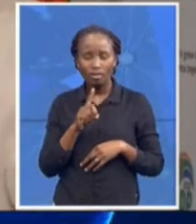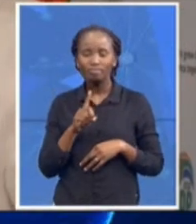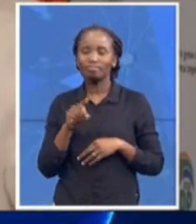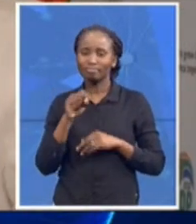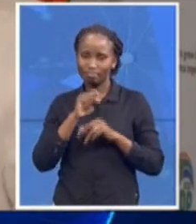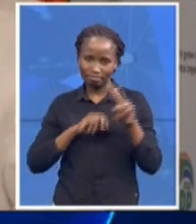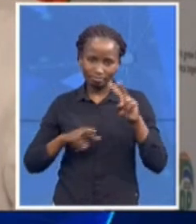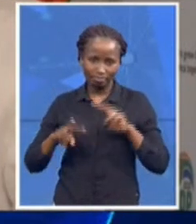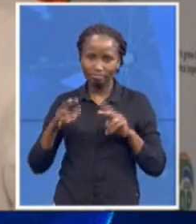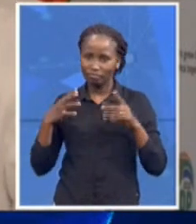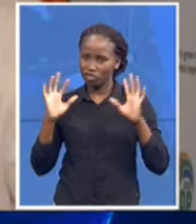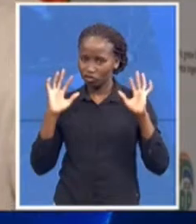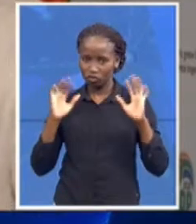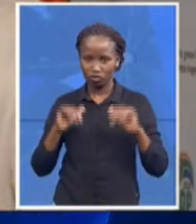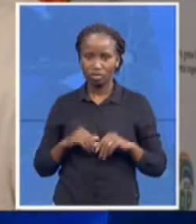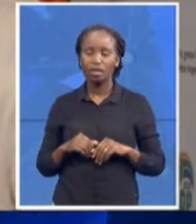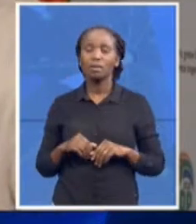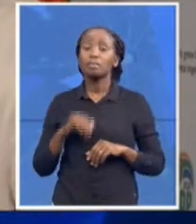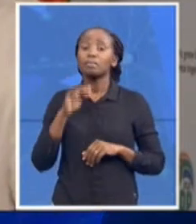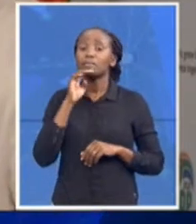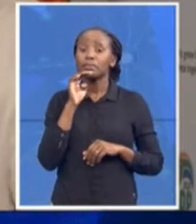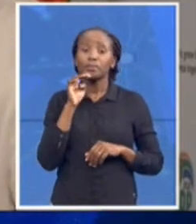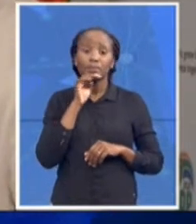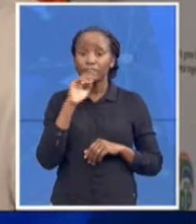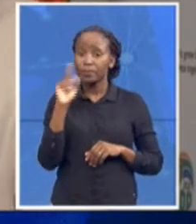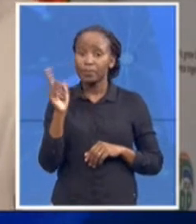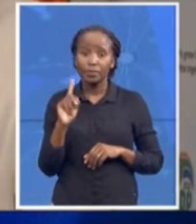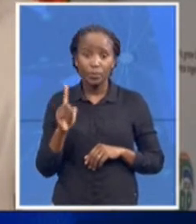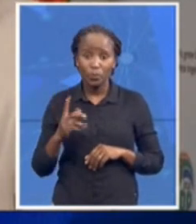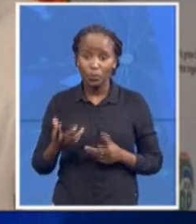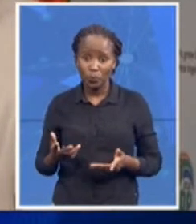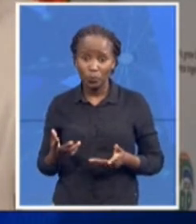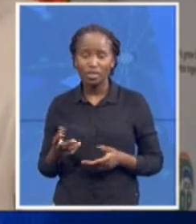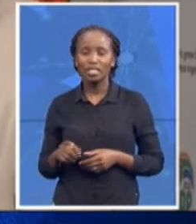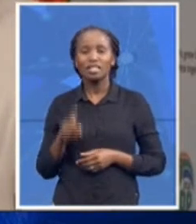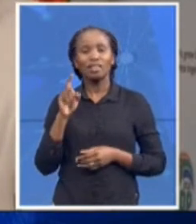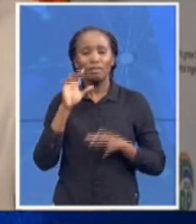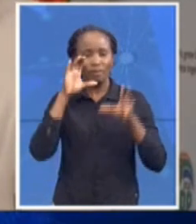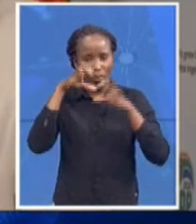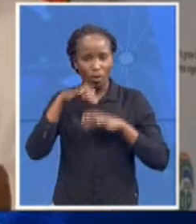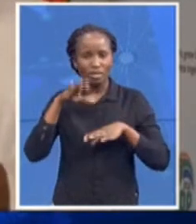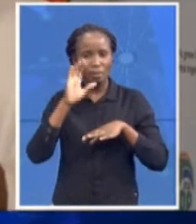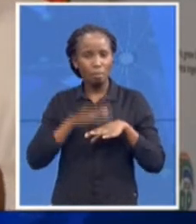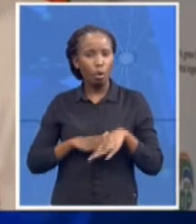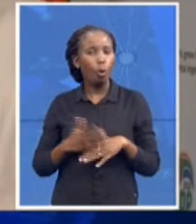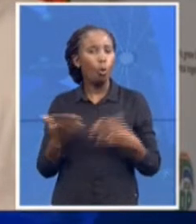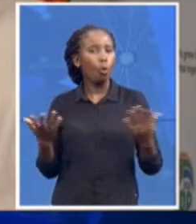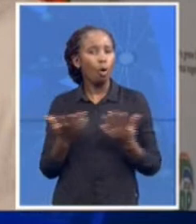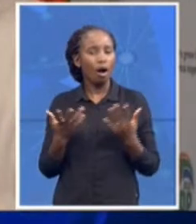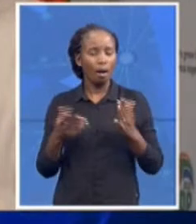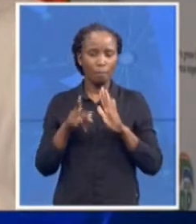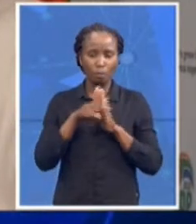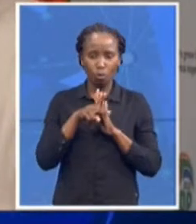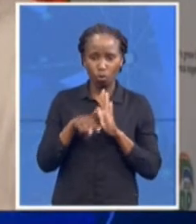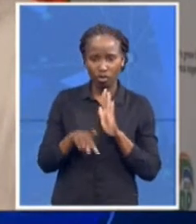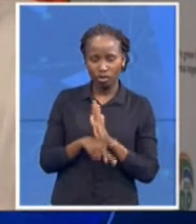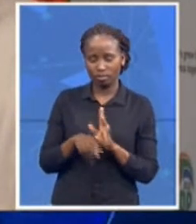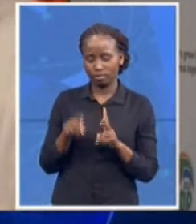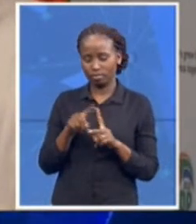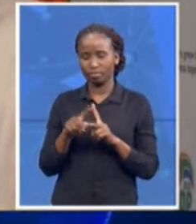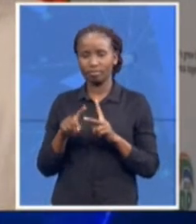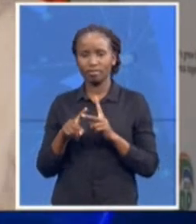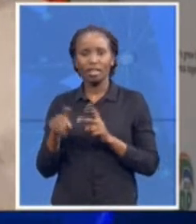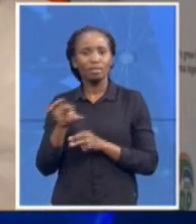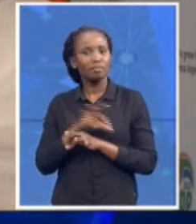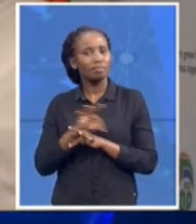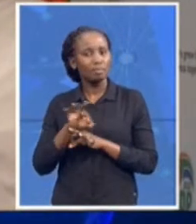more at the strategic and policy level as a executing authority.